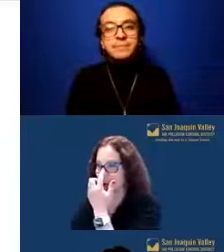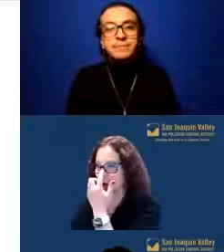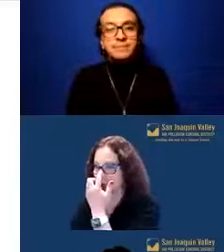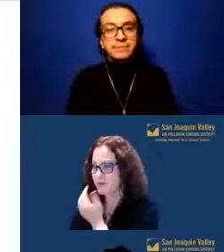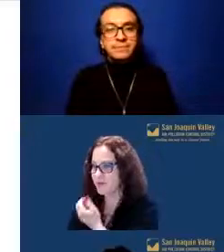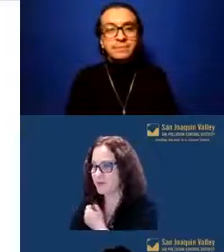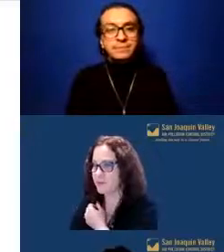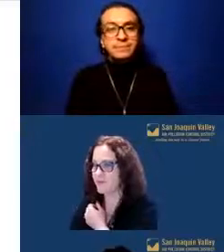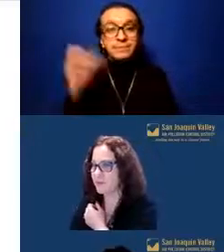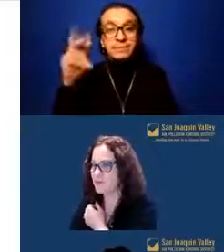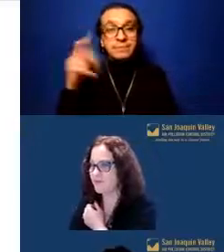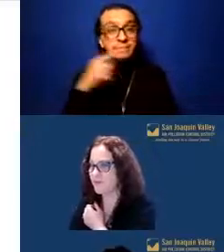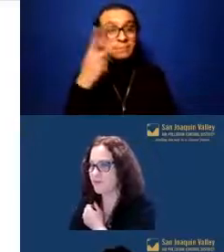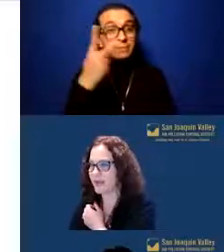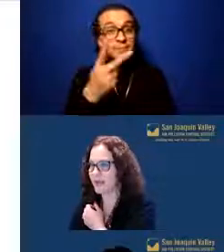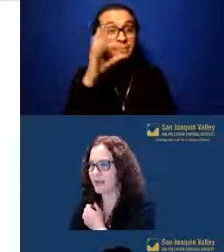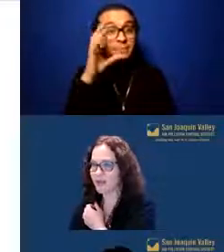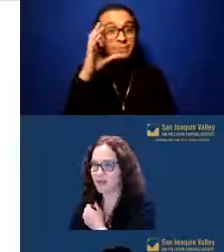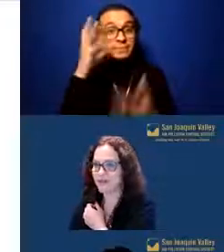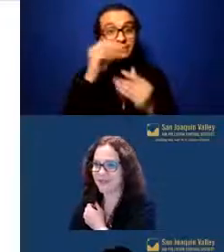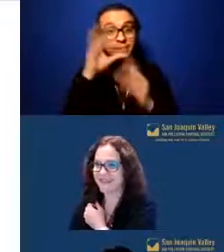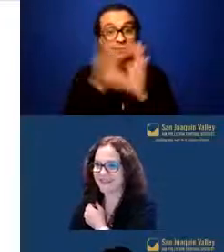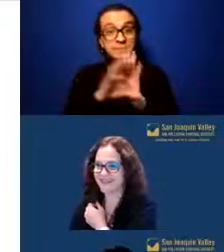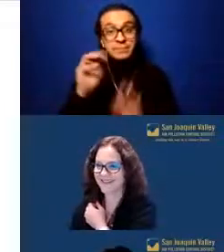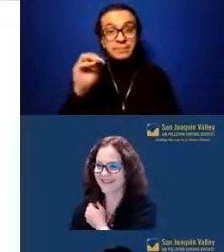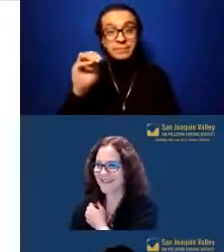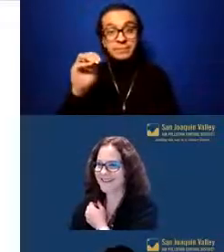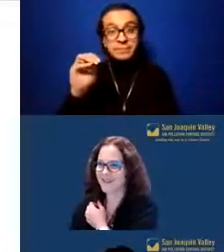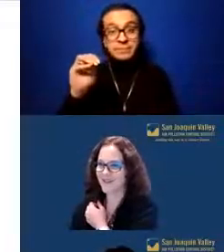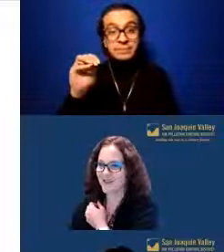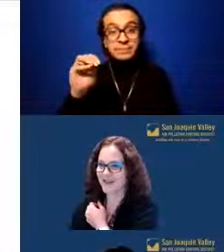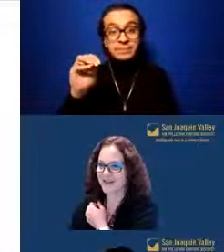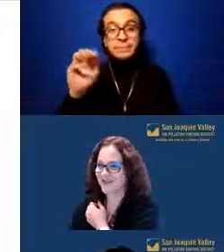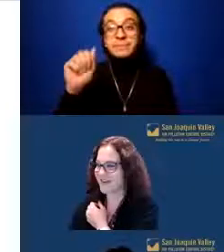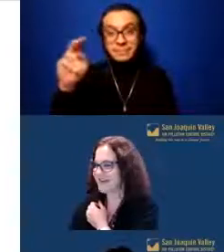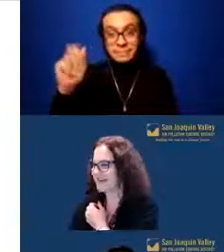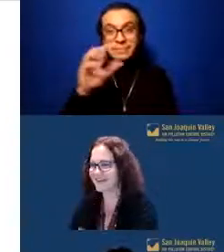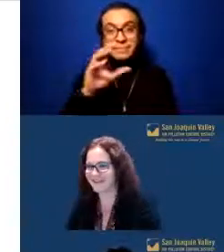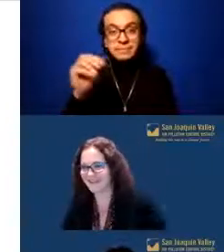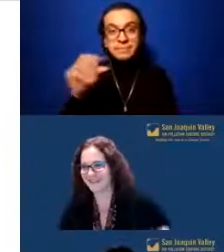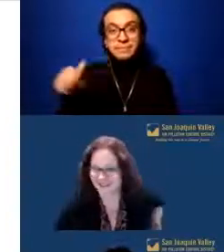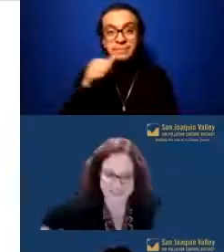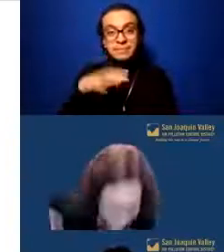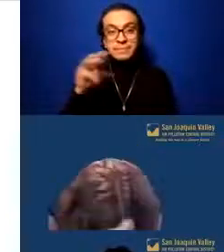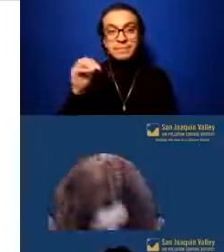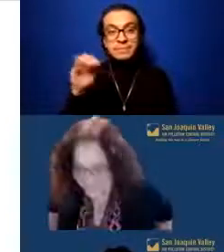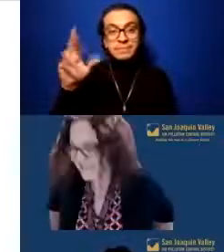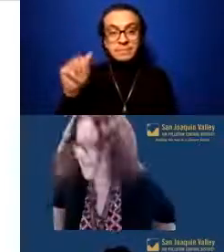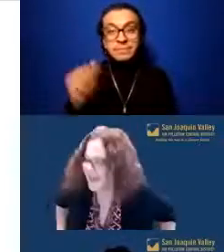All right, are you seeing a beautiful picture of Mari and Anna? Did I share the correct screen?